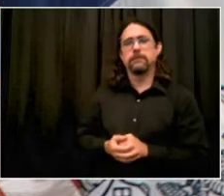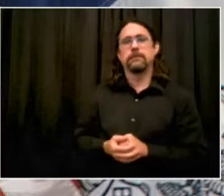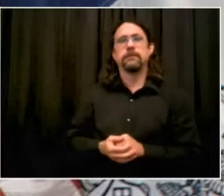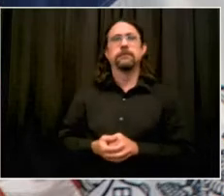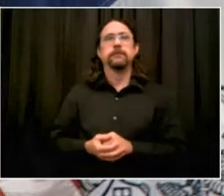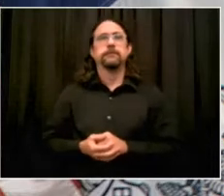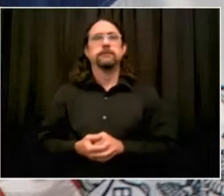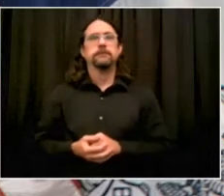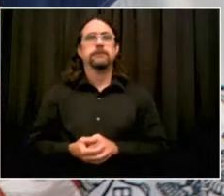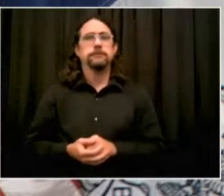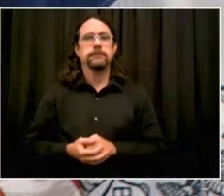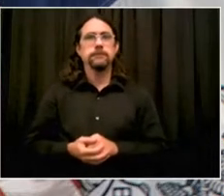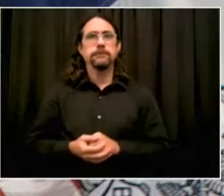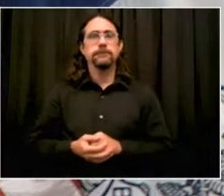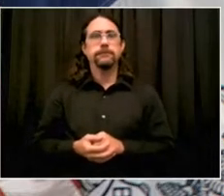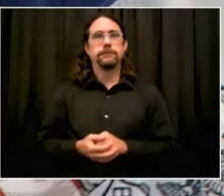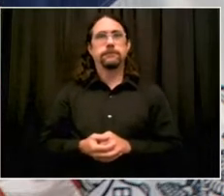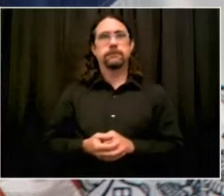want to emphasize,